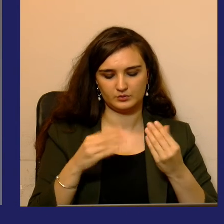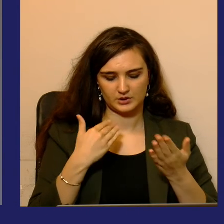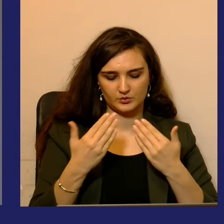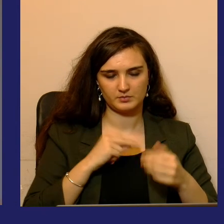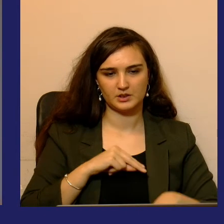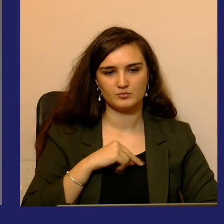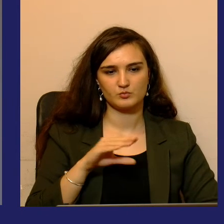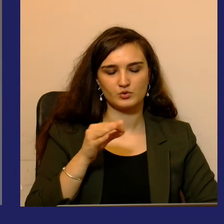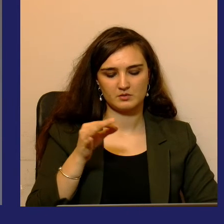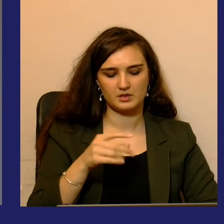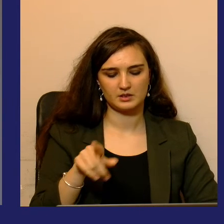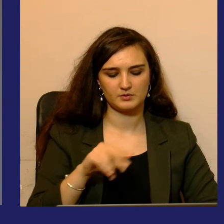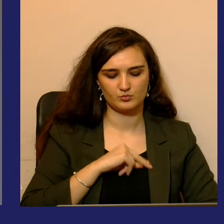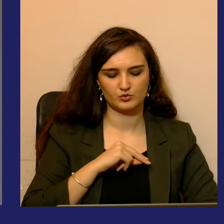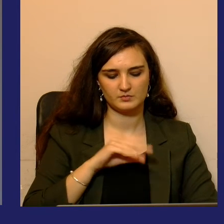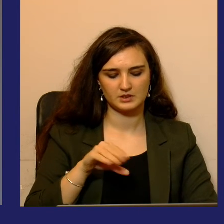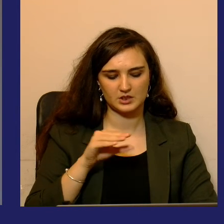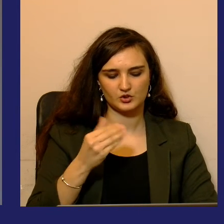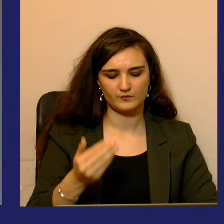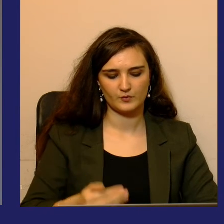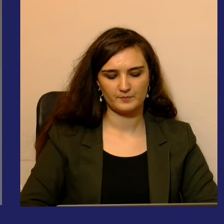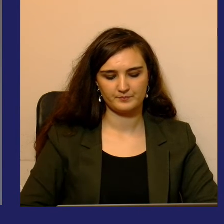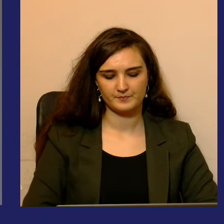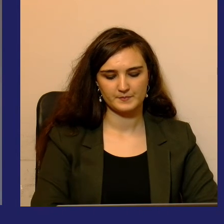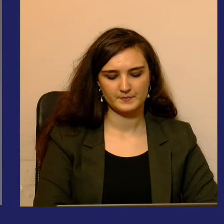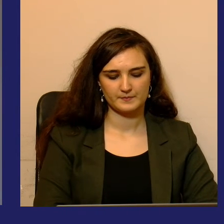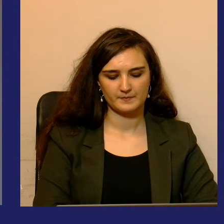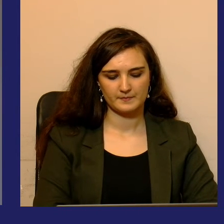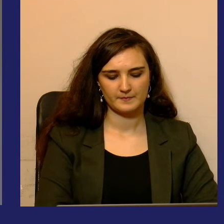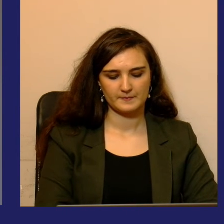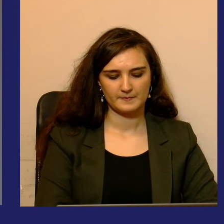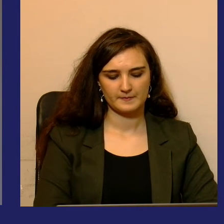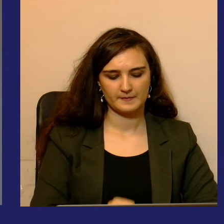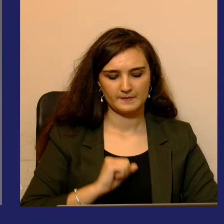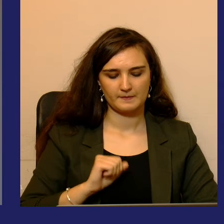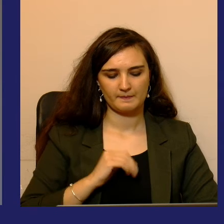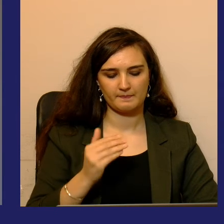in kind of support networks, I think, because when you have a CEC,